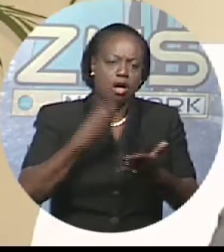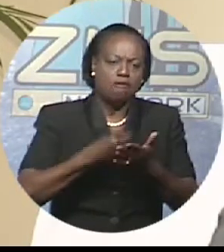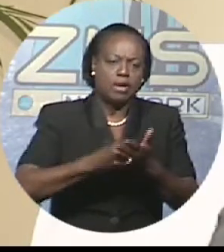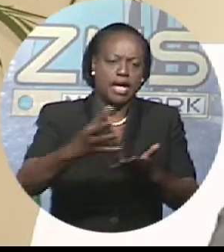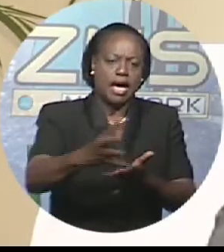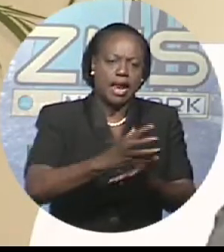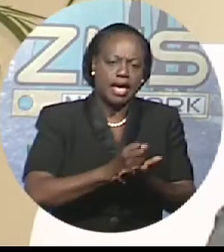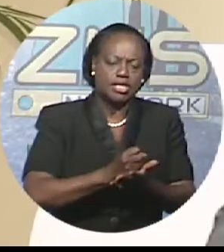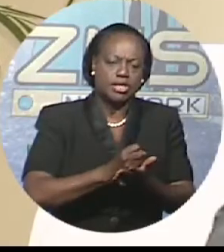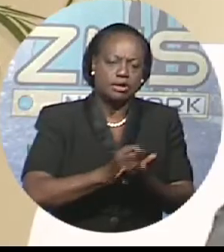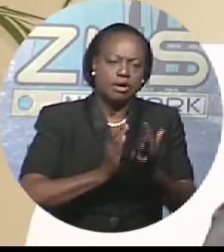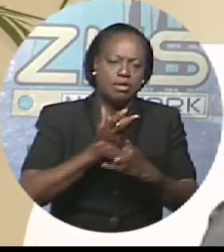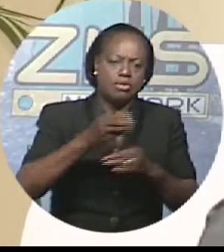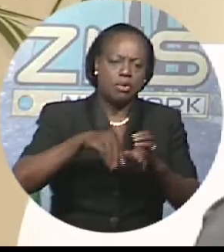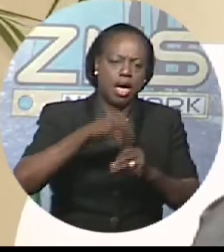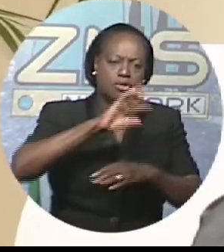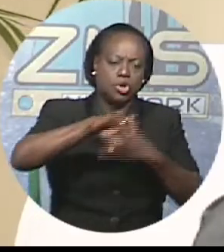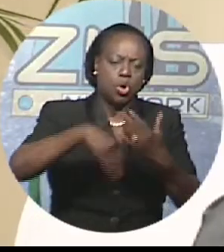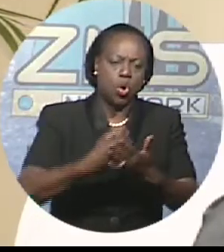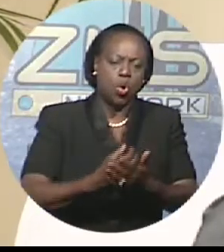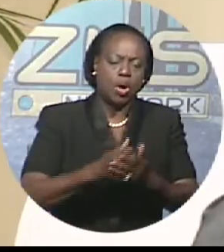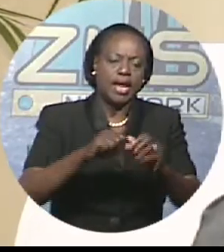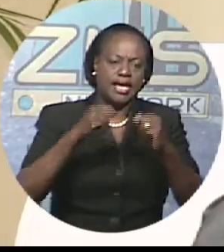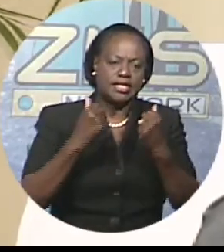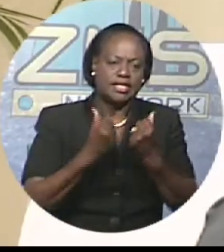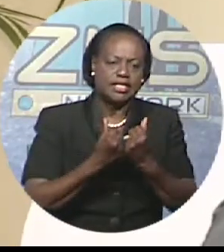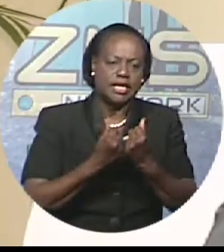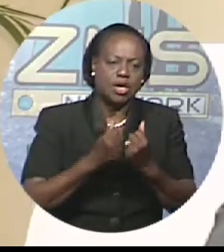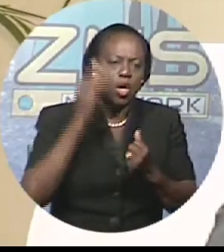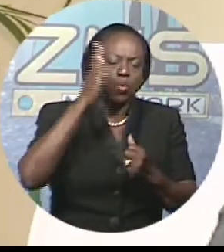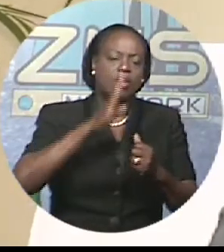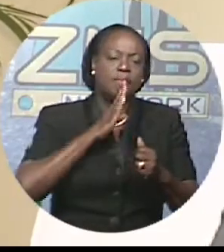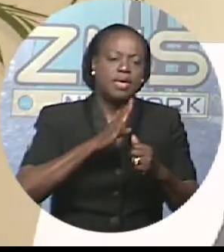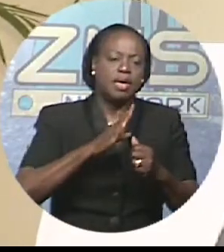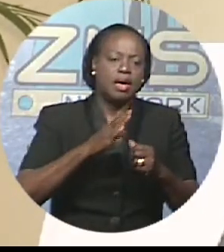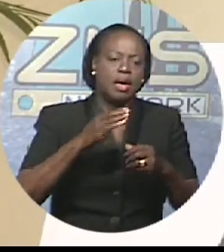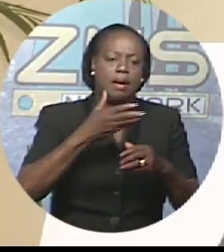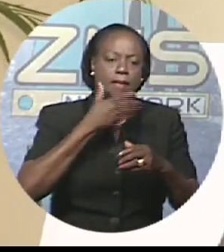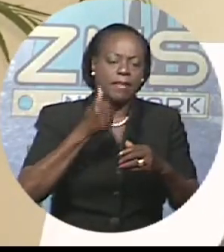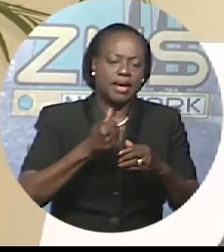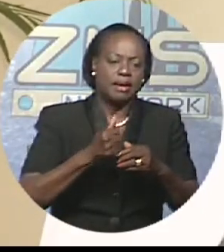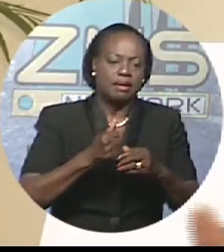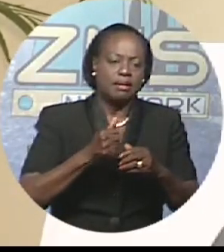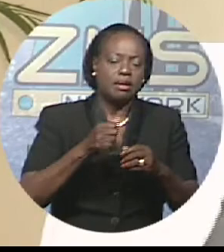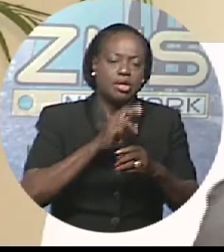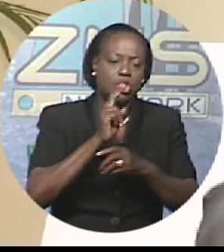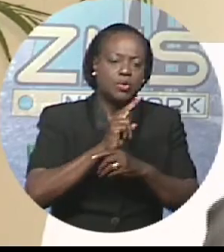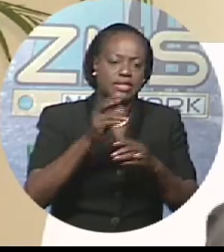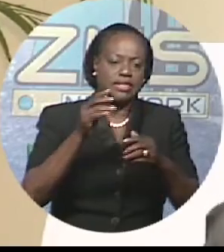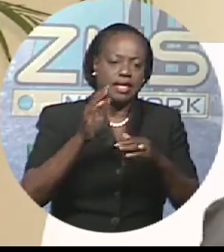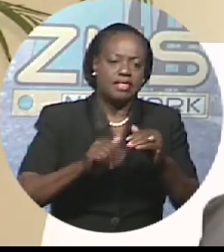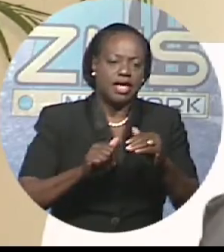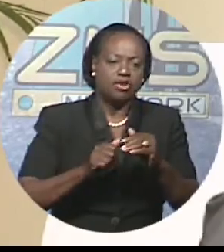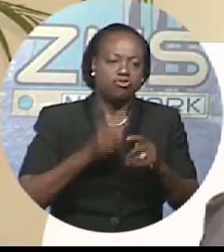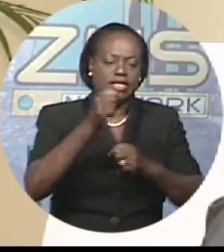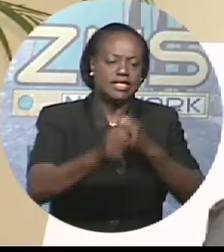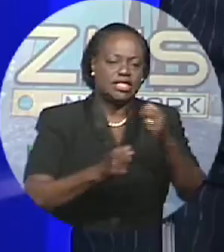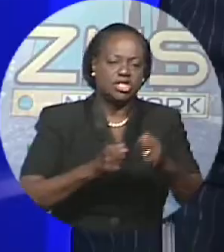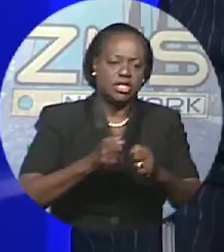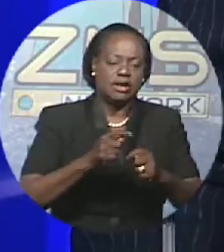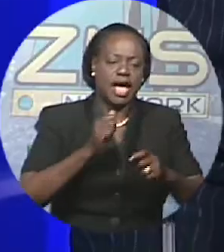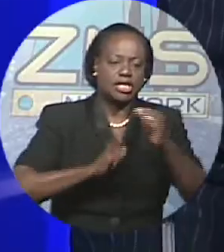on imports electronically. It's a process that started some 2 years ago. Customs Controller Charles Turner and Financial Secretary John